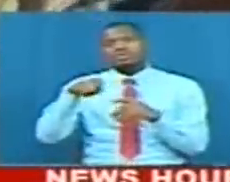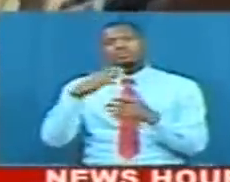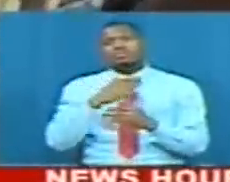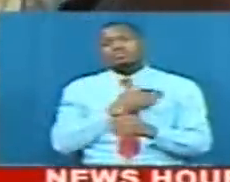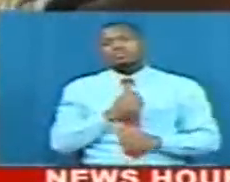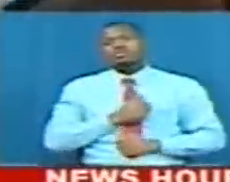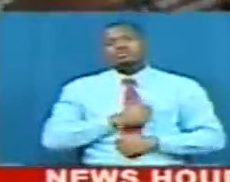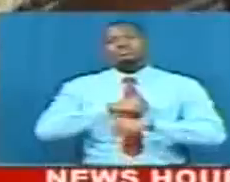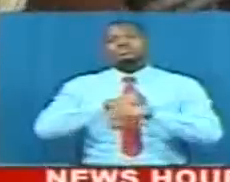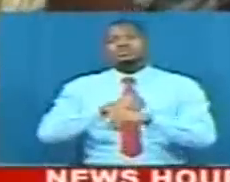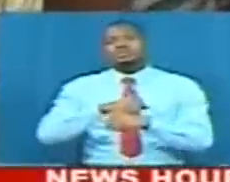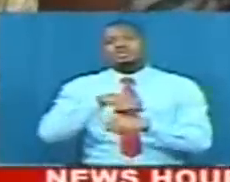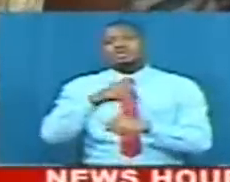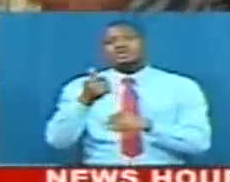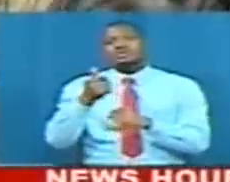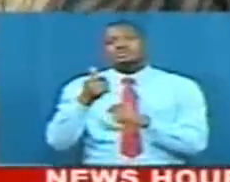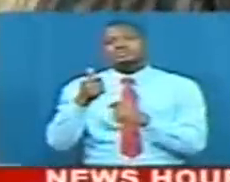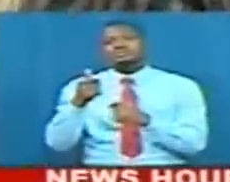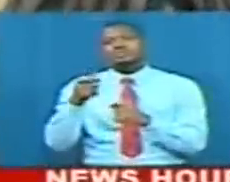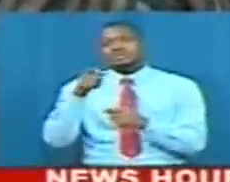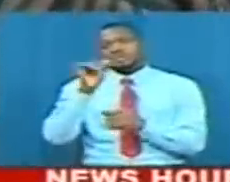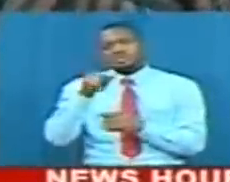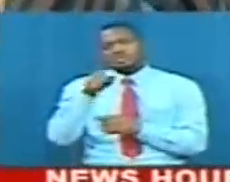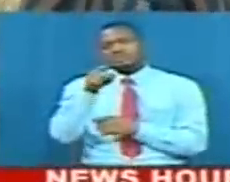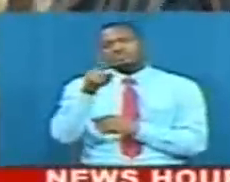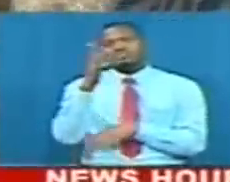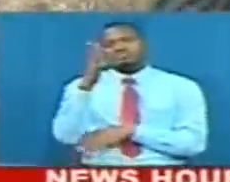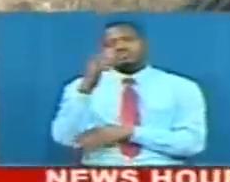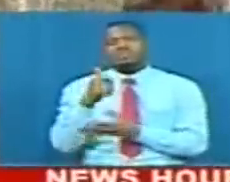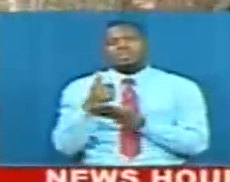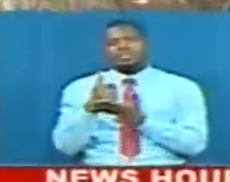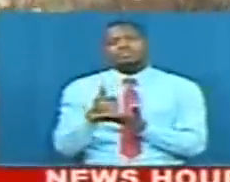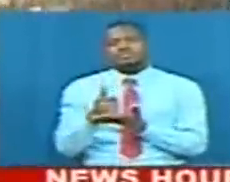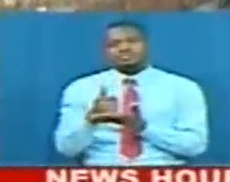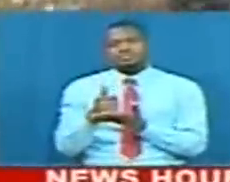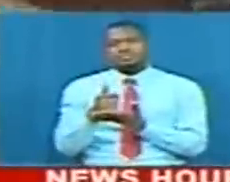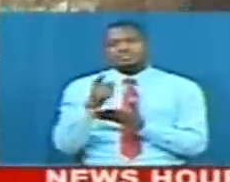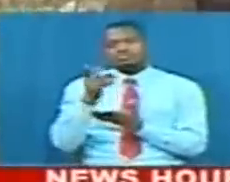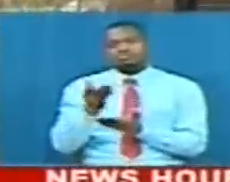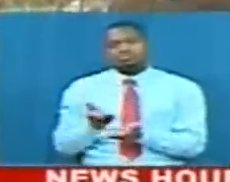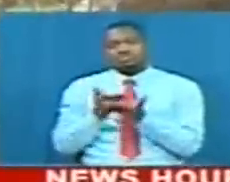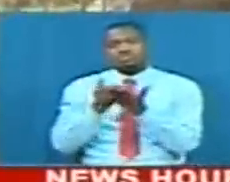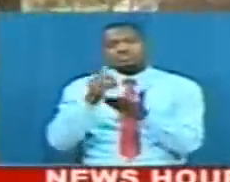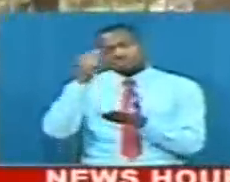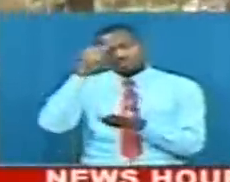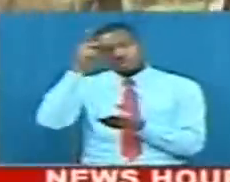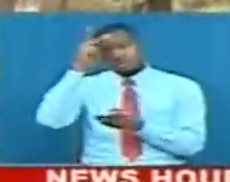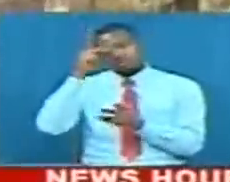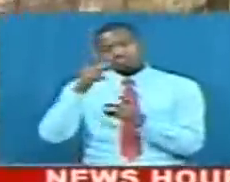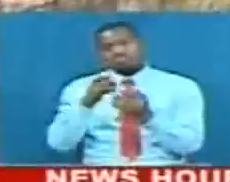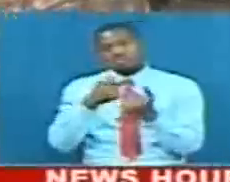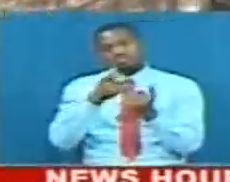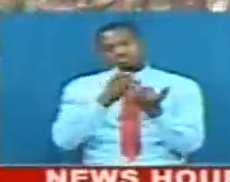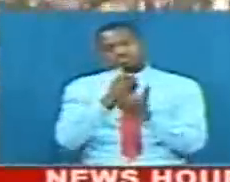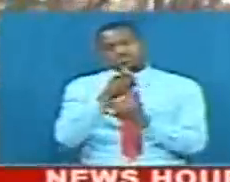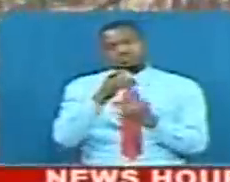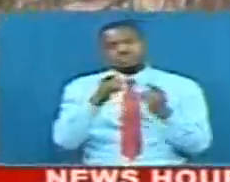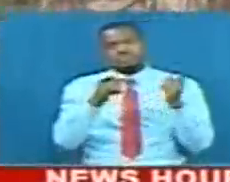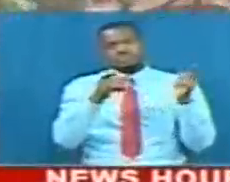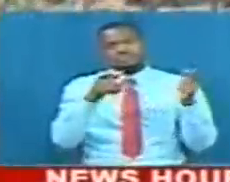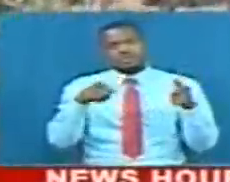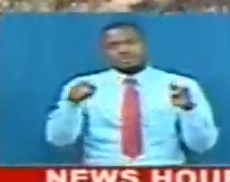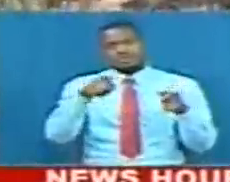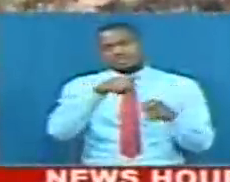need to take his bodyguards through any initiation. So it was proposed that Nkrumah would have passed